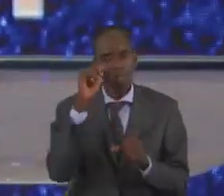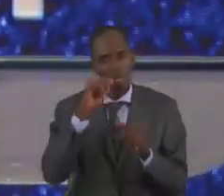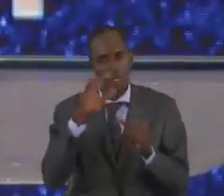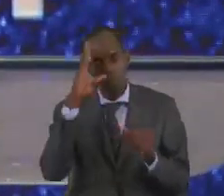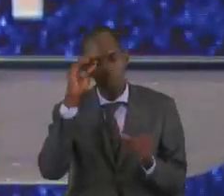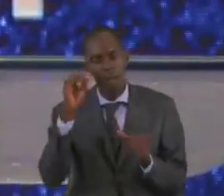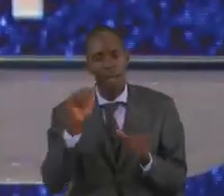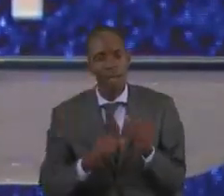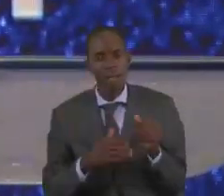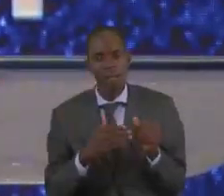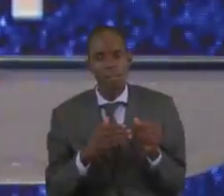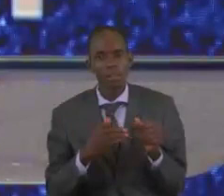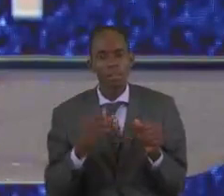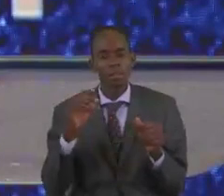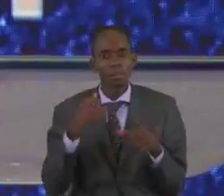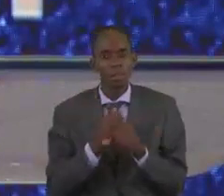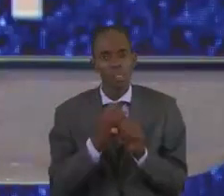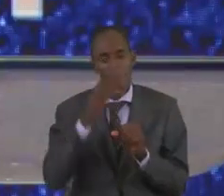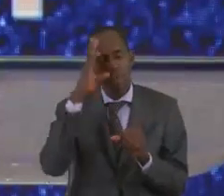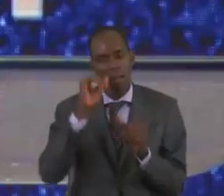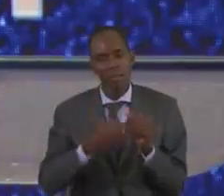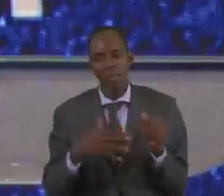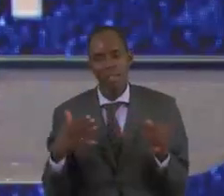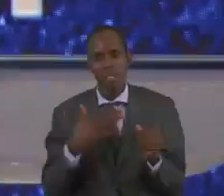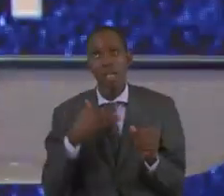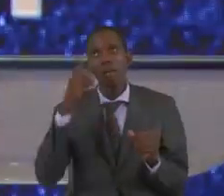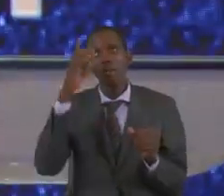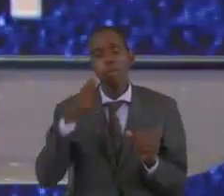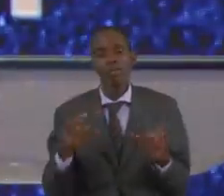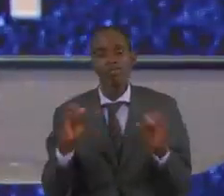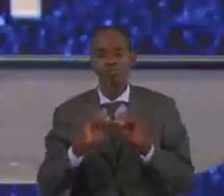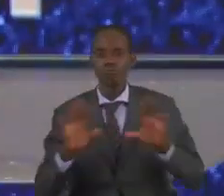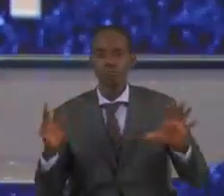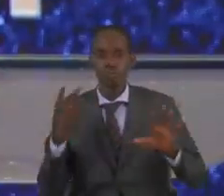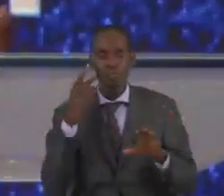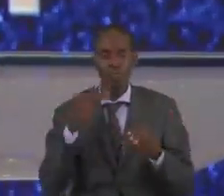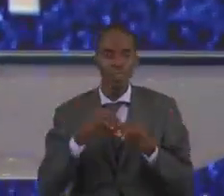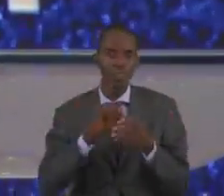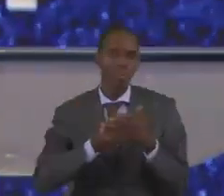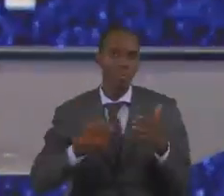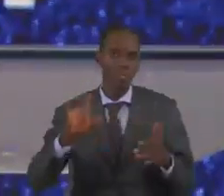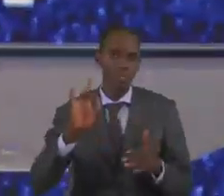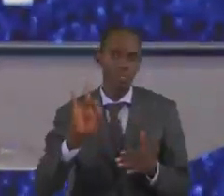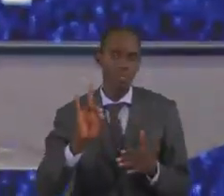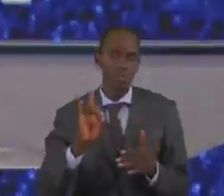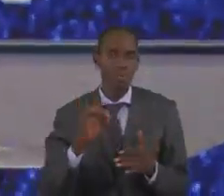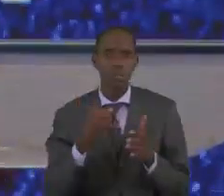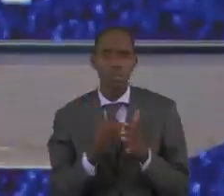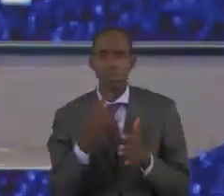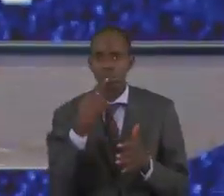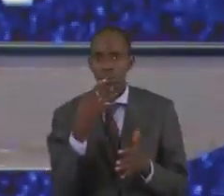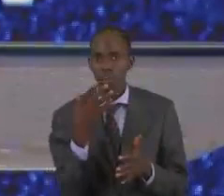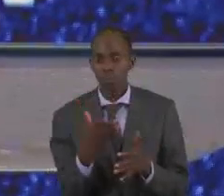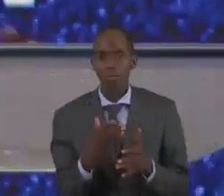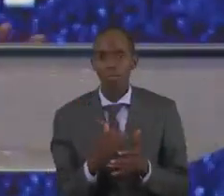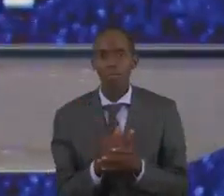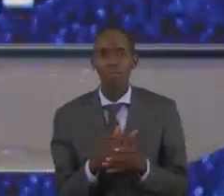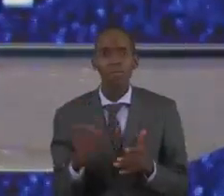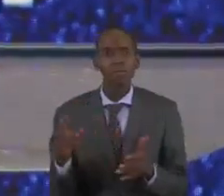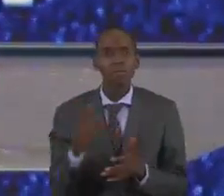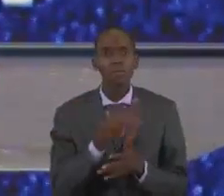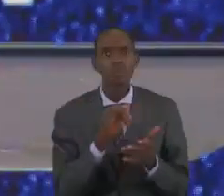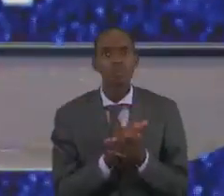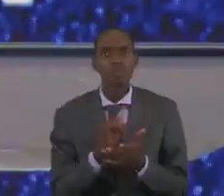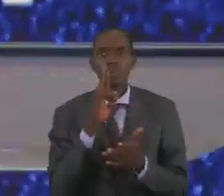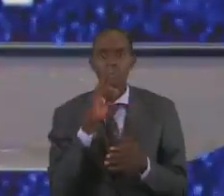to make God nothing. Verse 8 tells us, so then, they that are in the